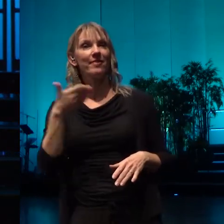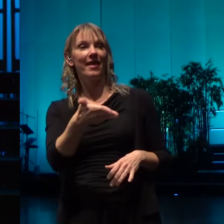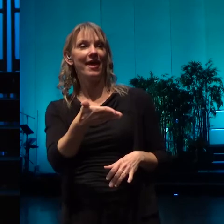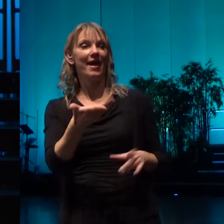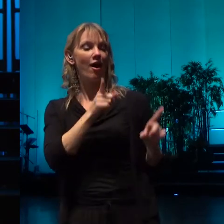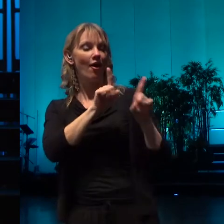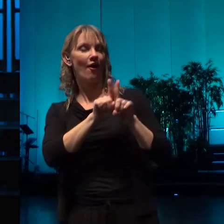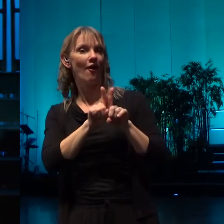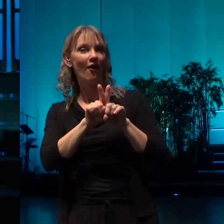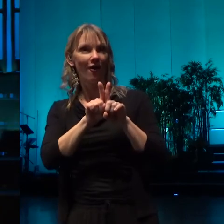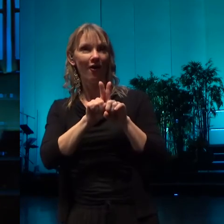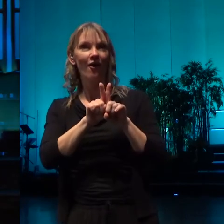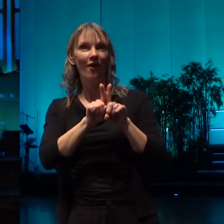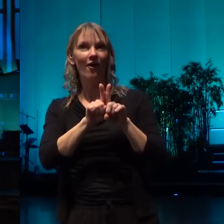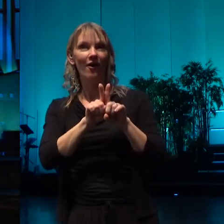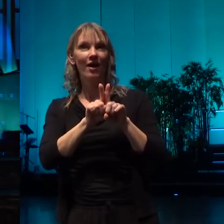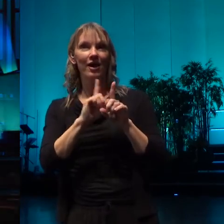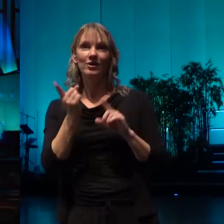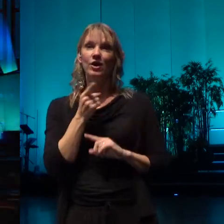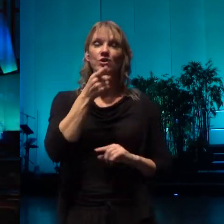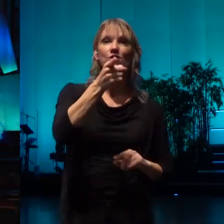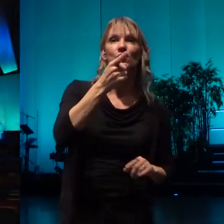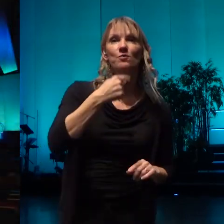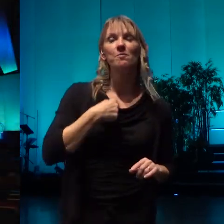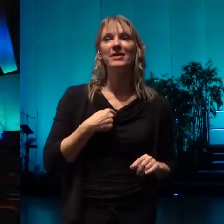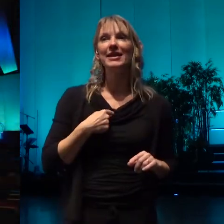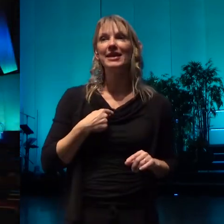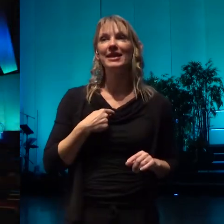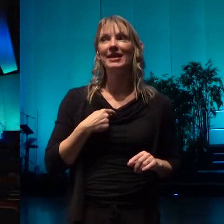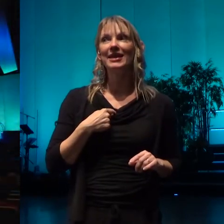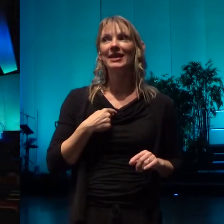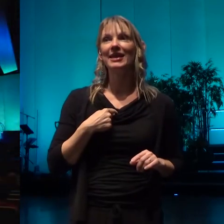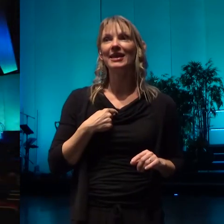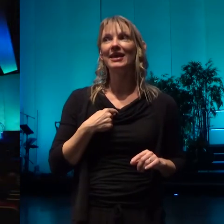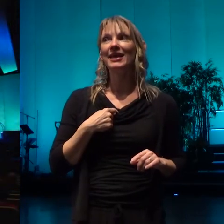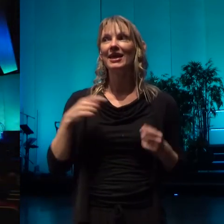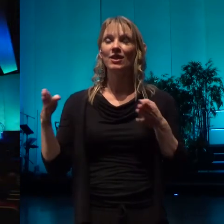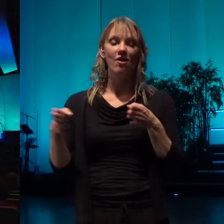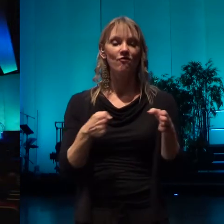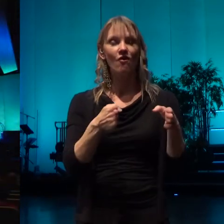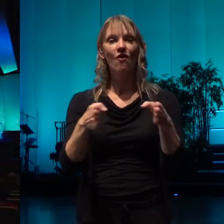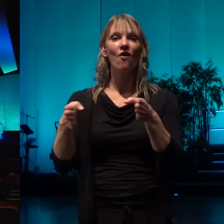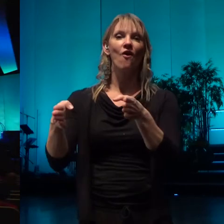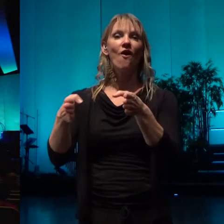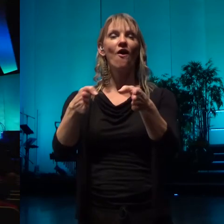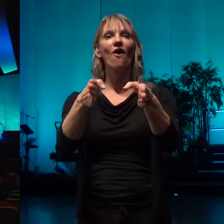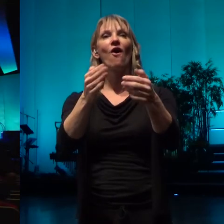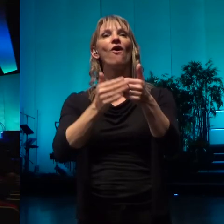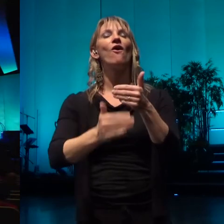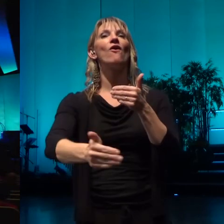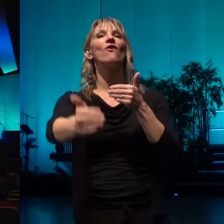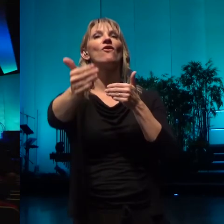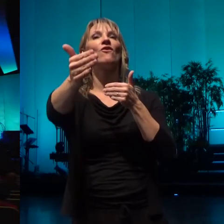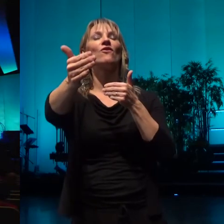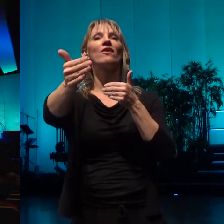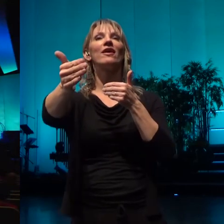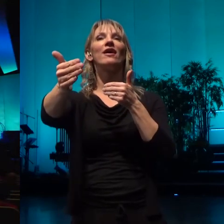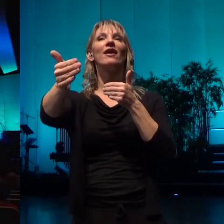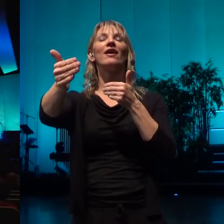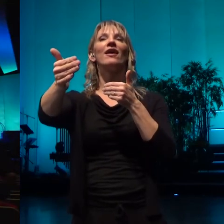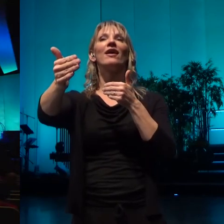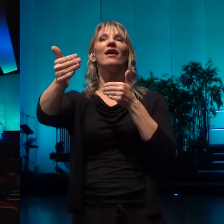you. Just you and me and the road ahead. And she holds out